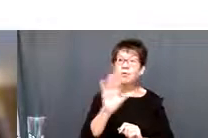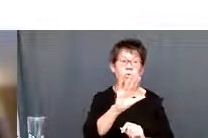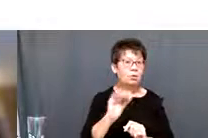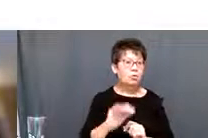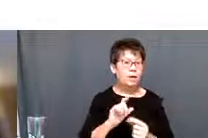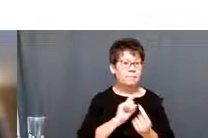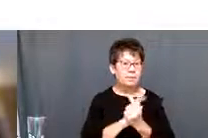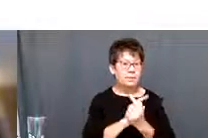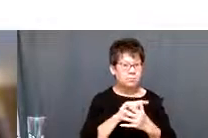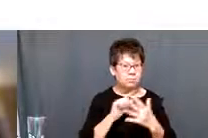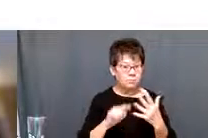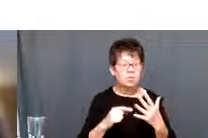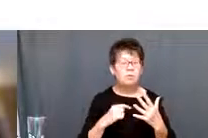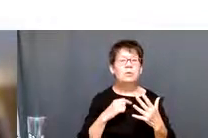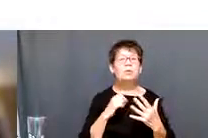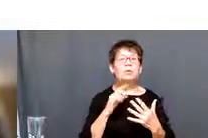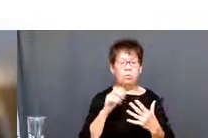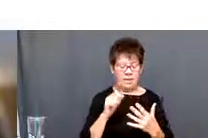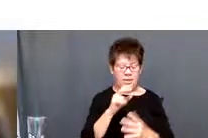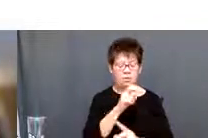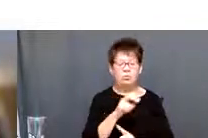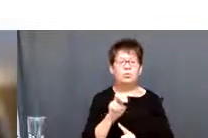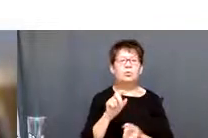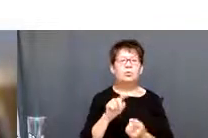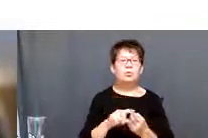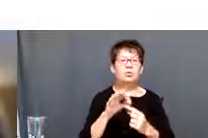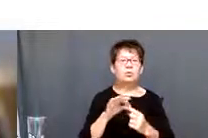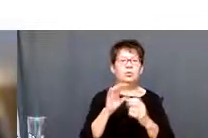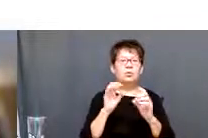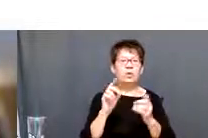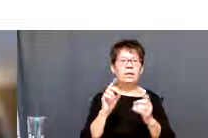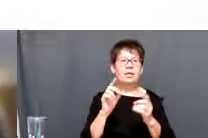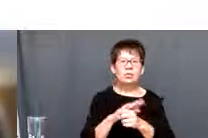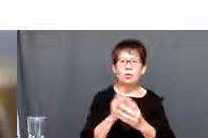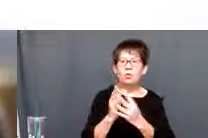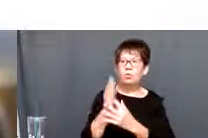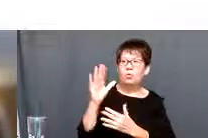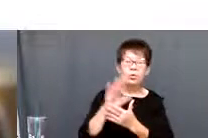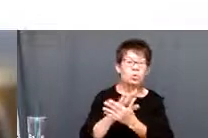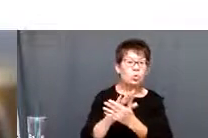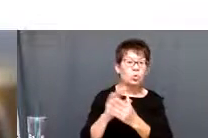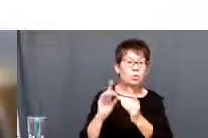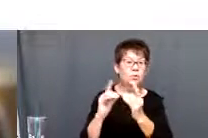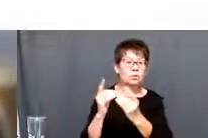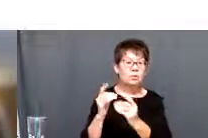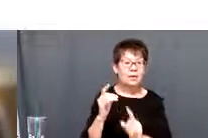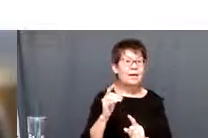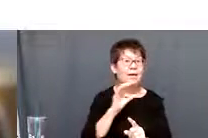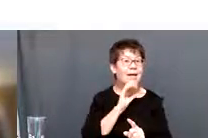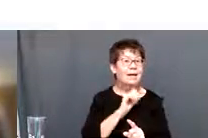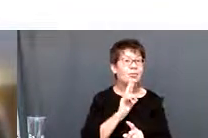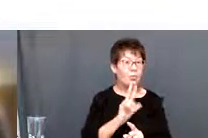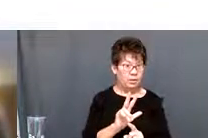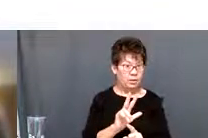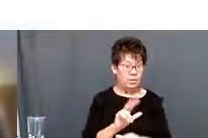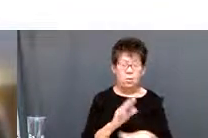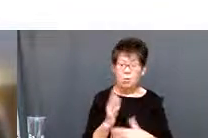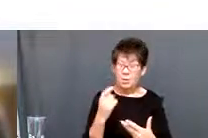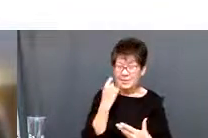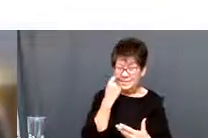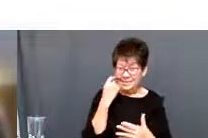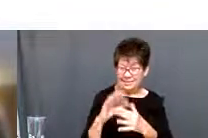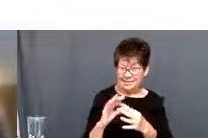you can choose to transition your child to special education services through your local school district when your child turns 3. Or like we mentioned,